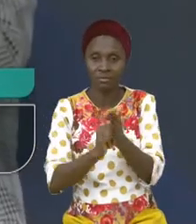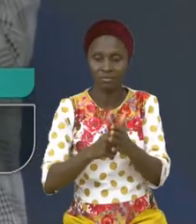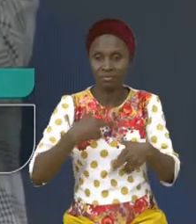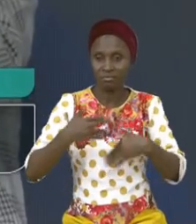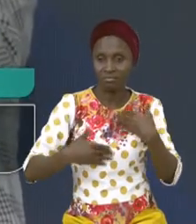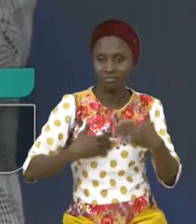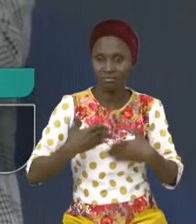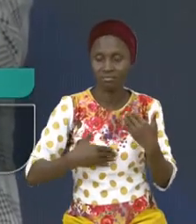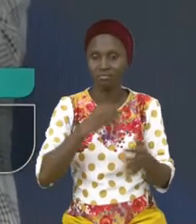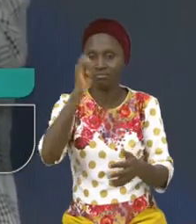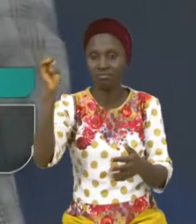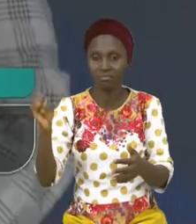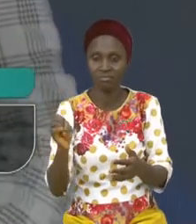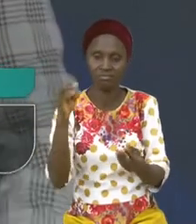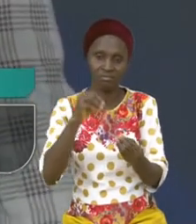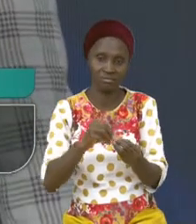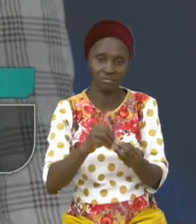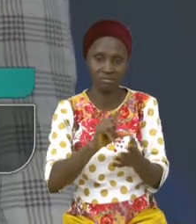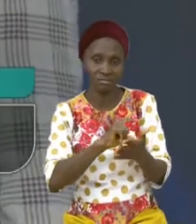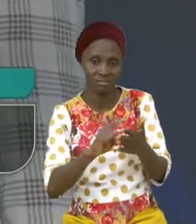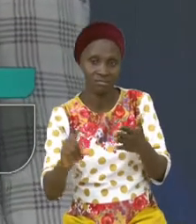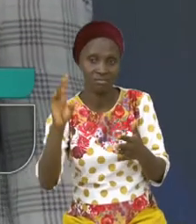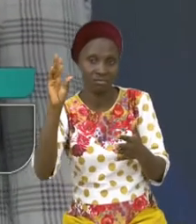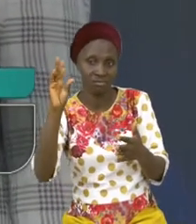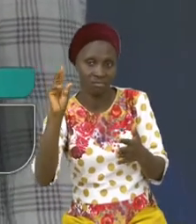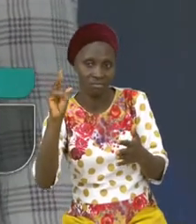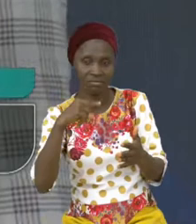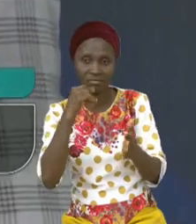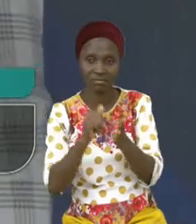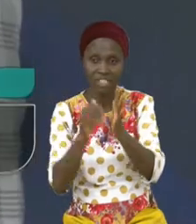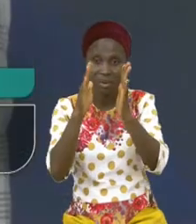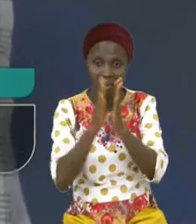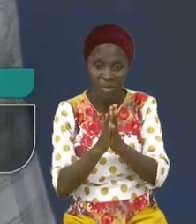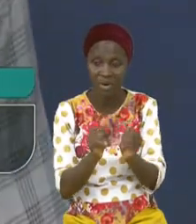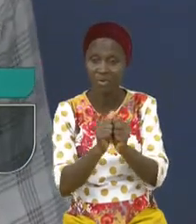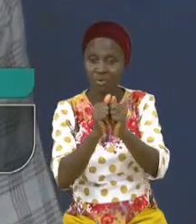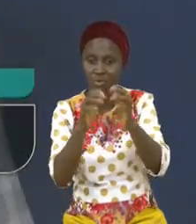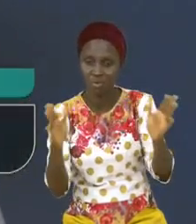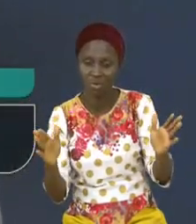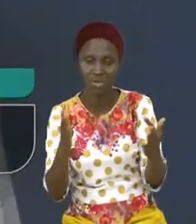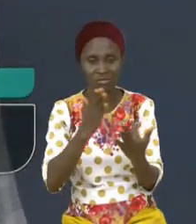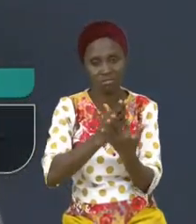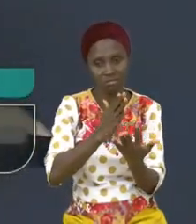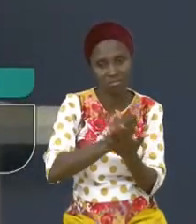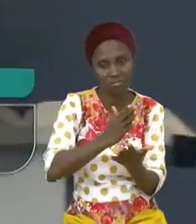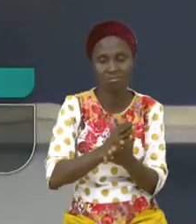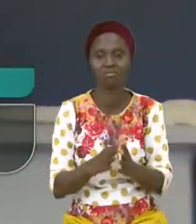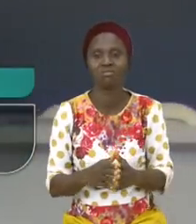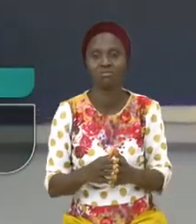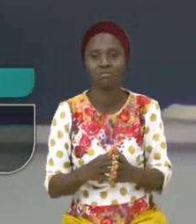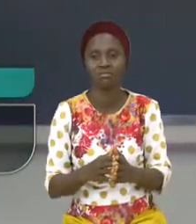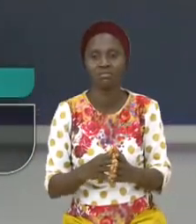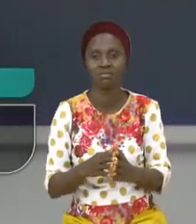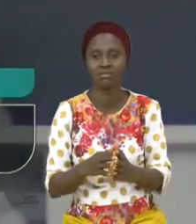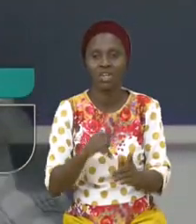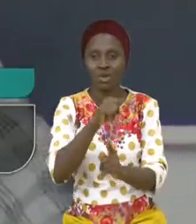more look at verse 17 there it says pray without seizing when you have a knot you cannot